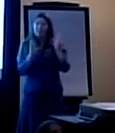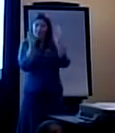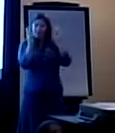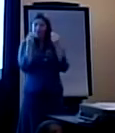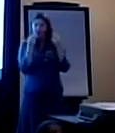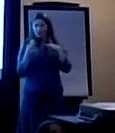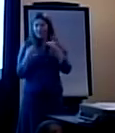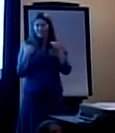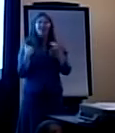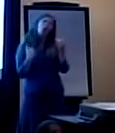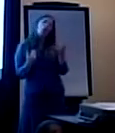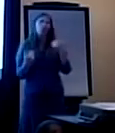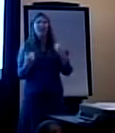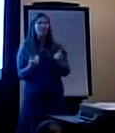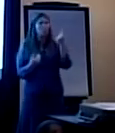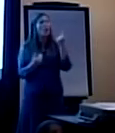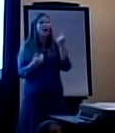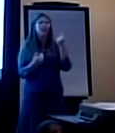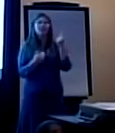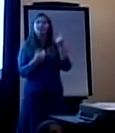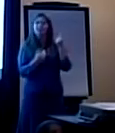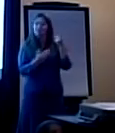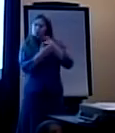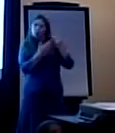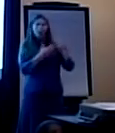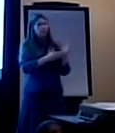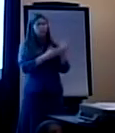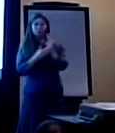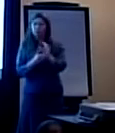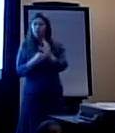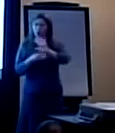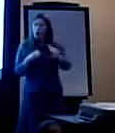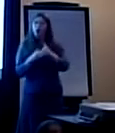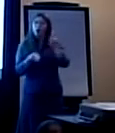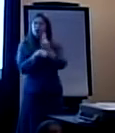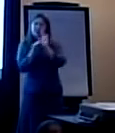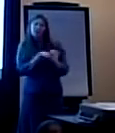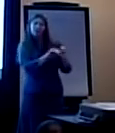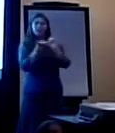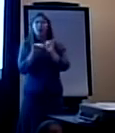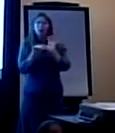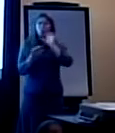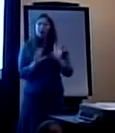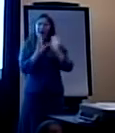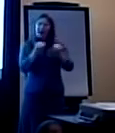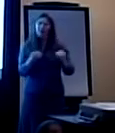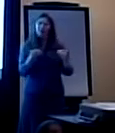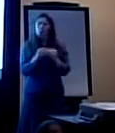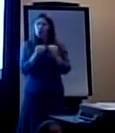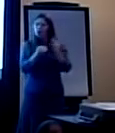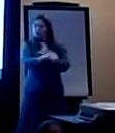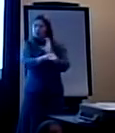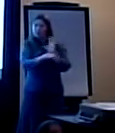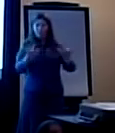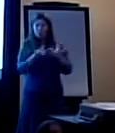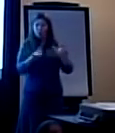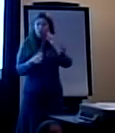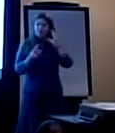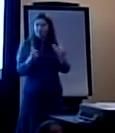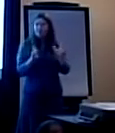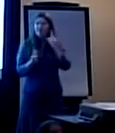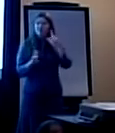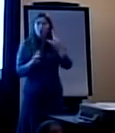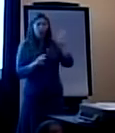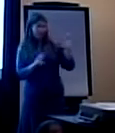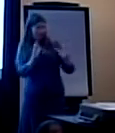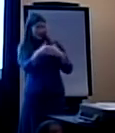like to have nice goodwill campaigns where they go, we're putting more computers in Ontario's classrooms. No one knows how to